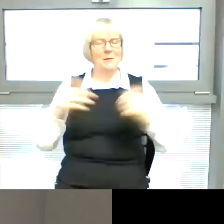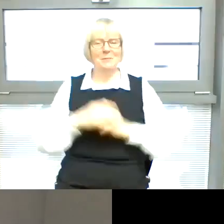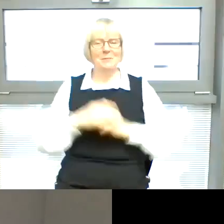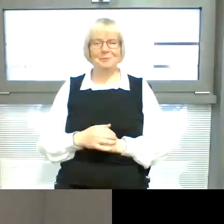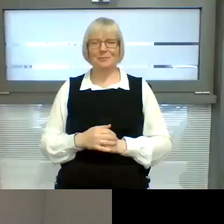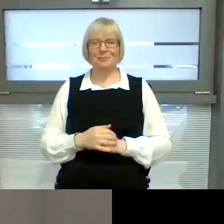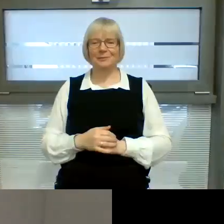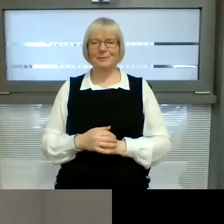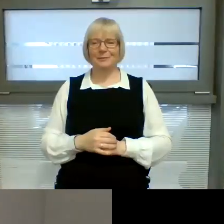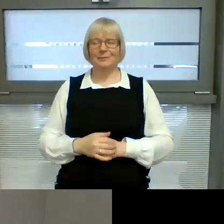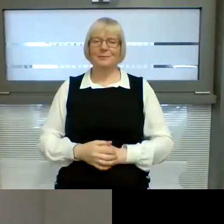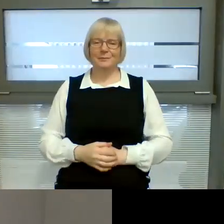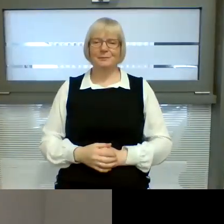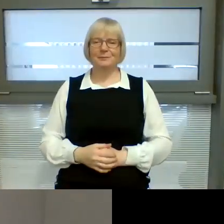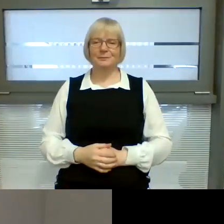And